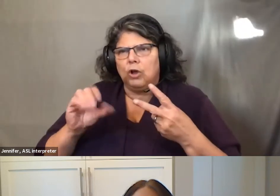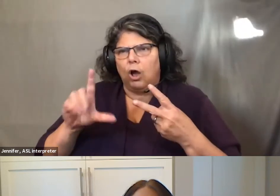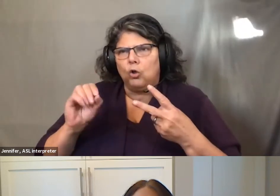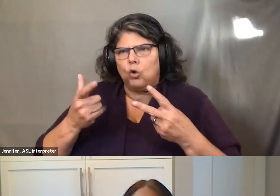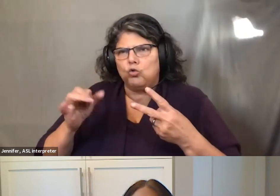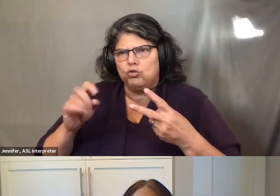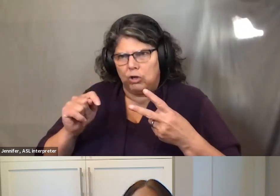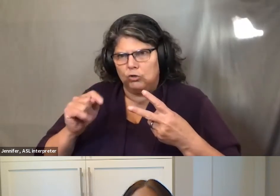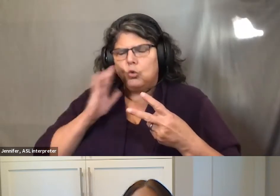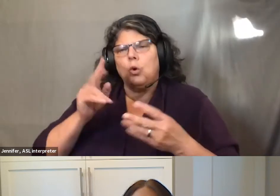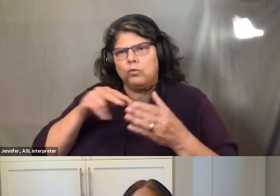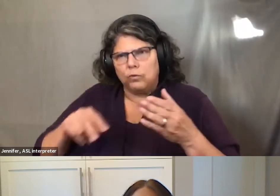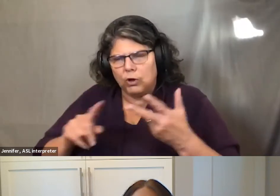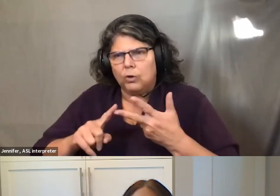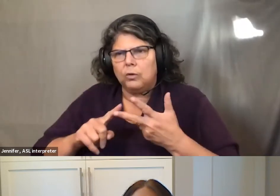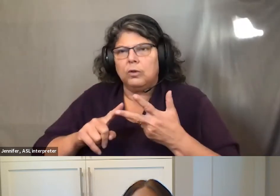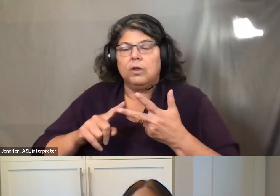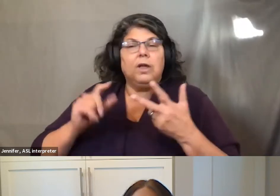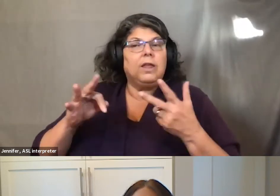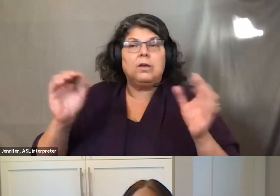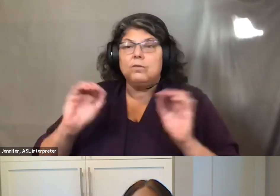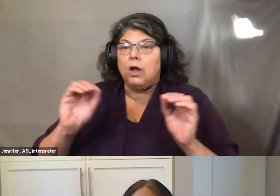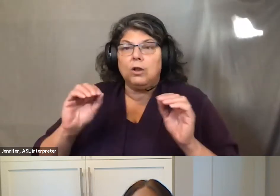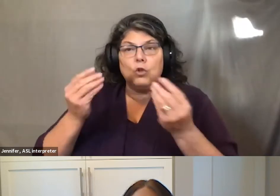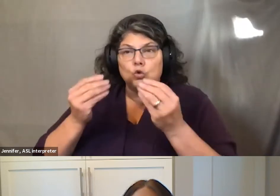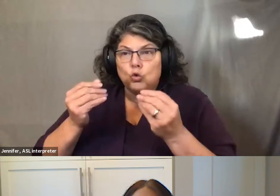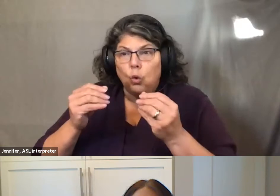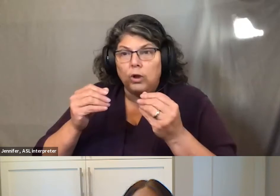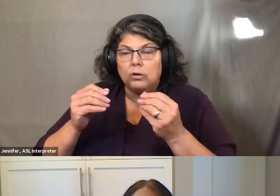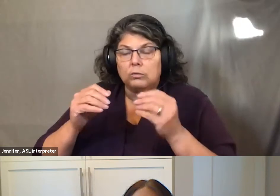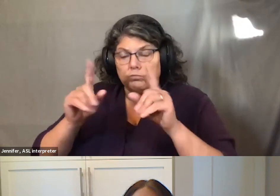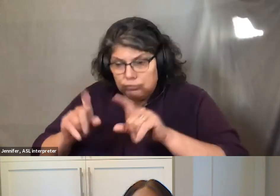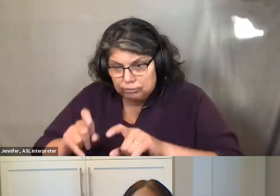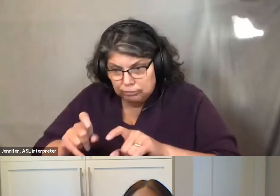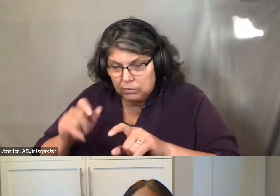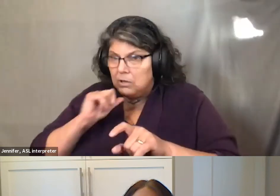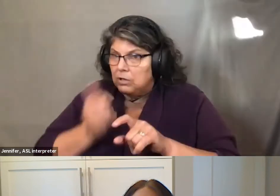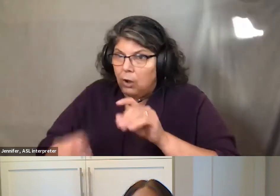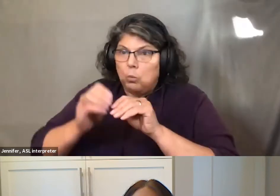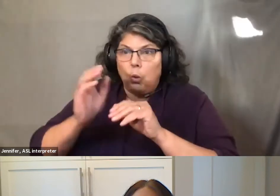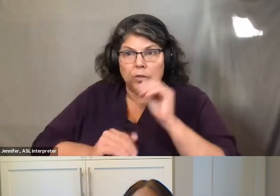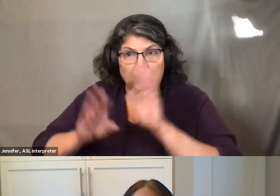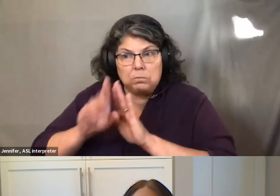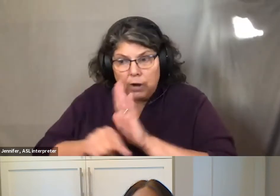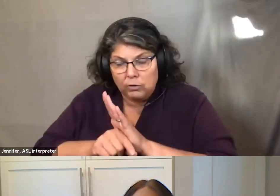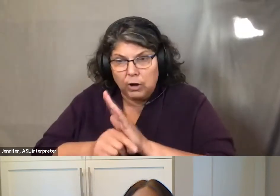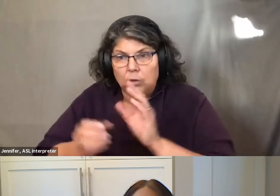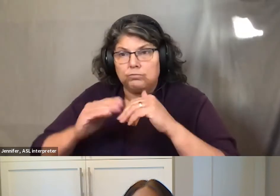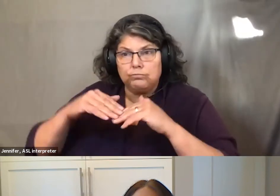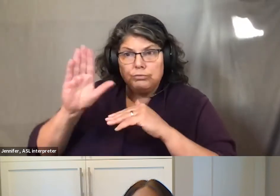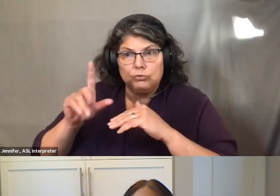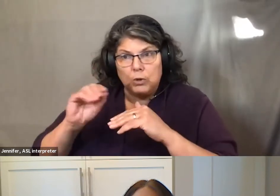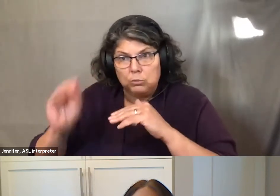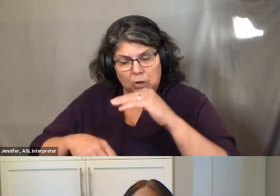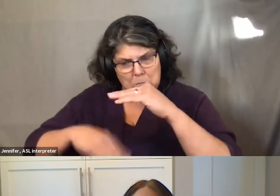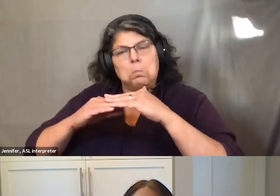soil samples exceed background samples by more than 20%, and all the documents are complete, we can go